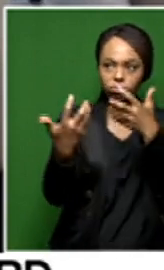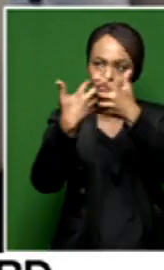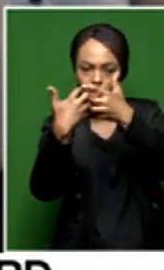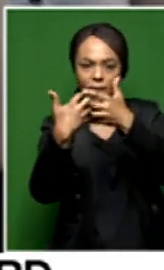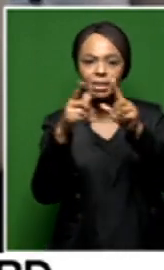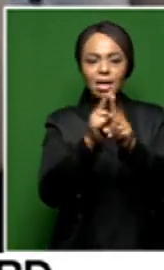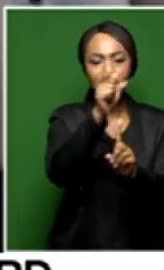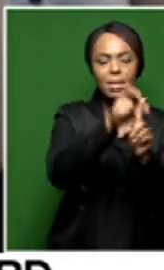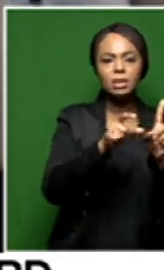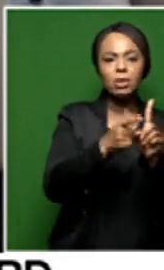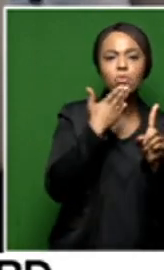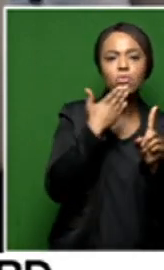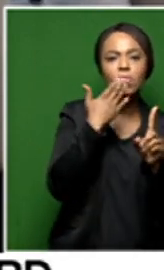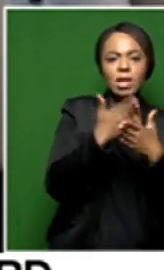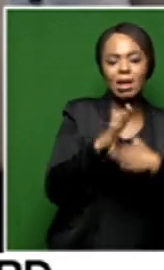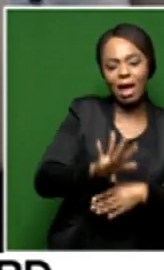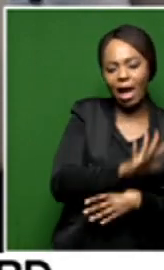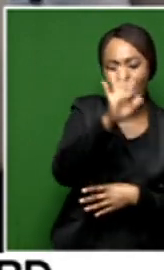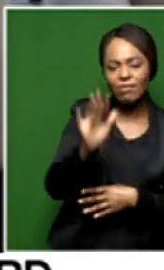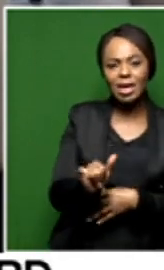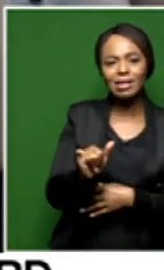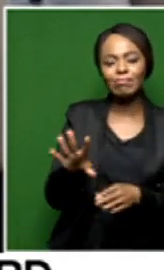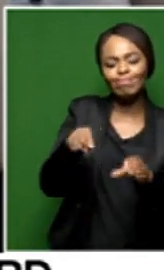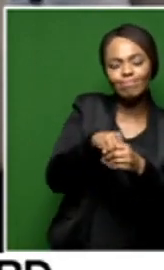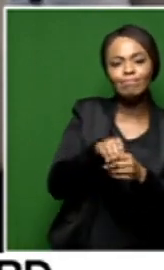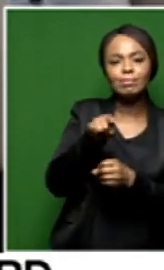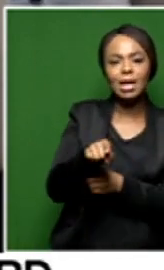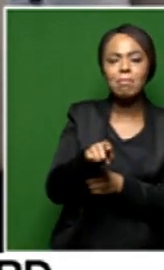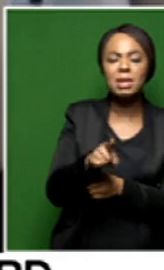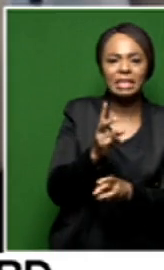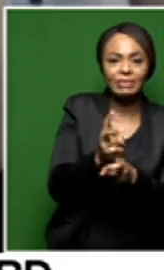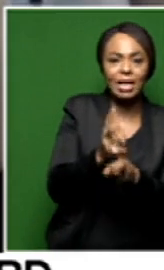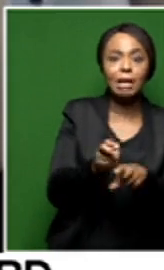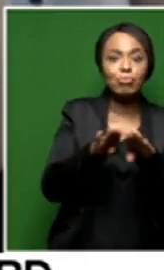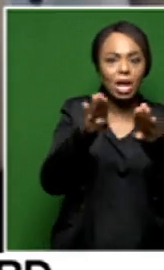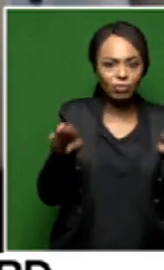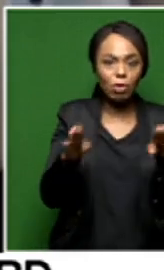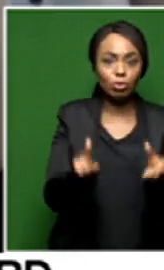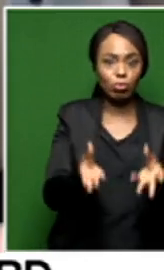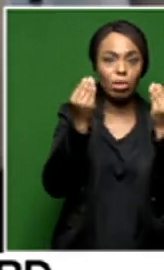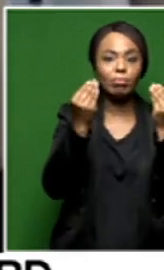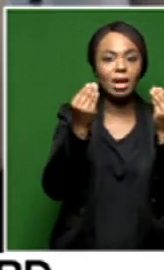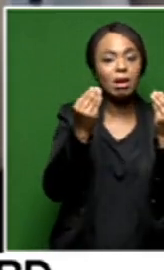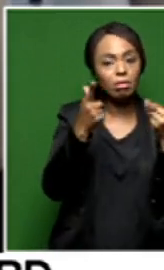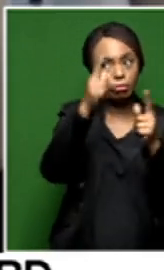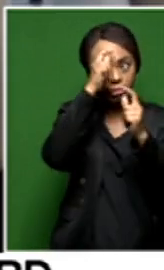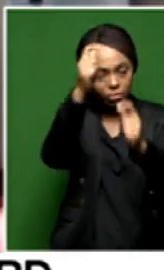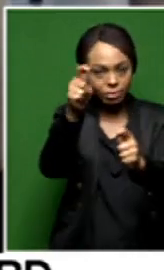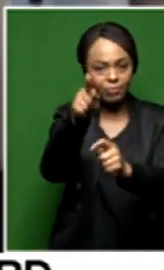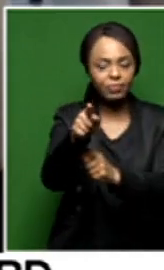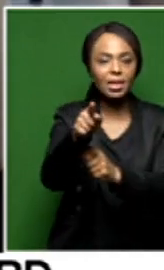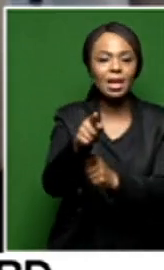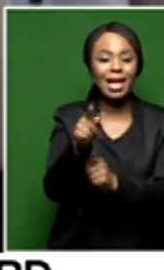whose work resonates across Africa and the Middle East in the hardest, most difficult platform to actually get that accolade. So it helps the